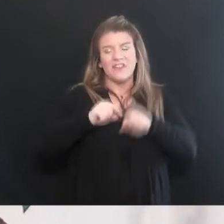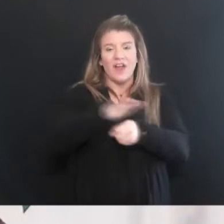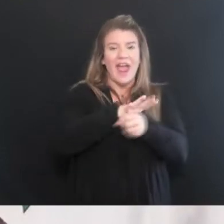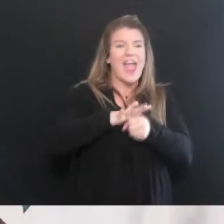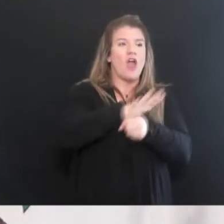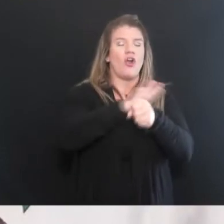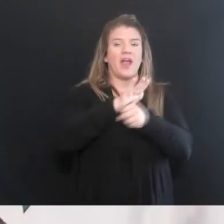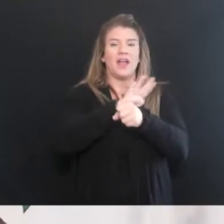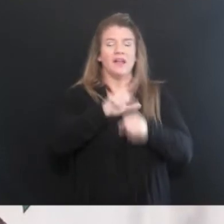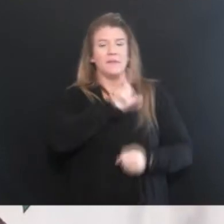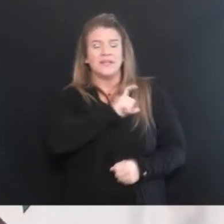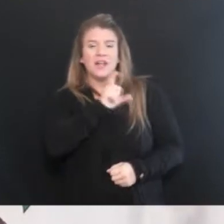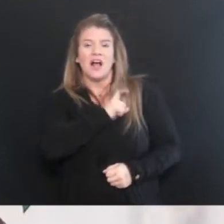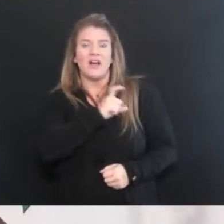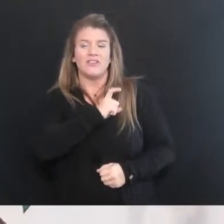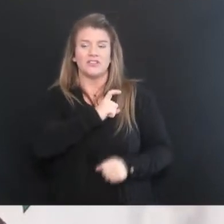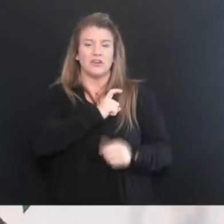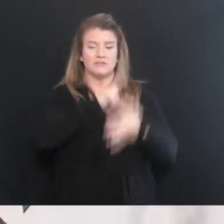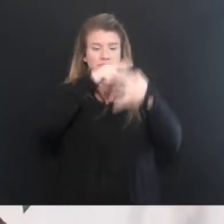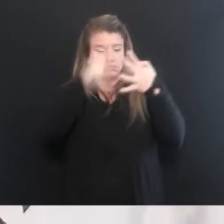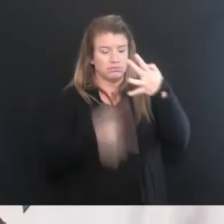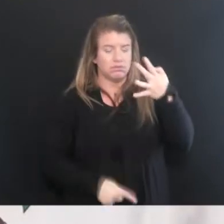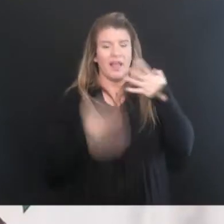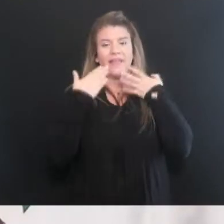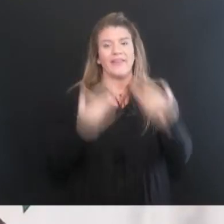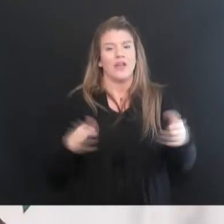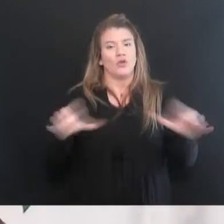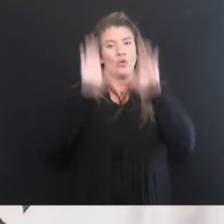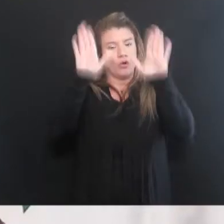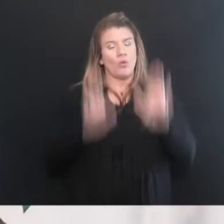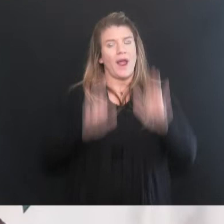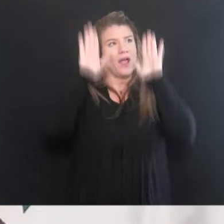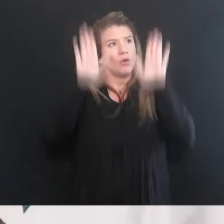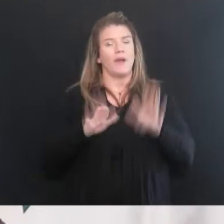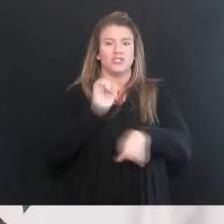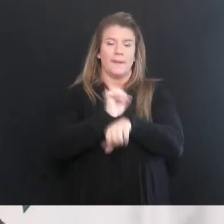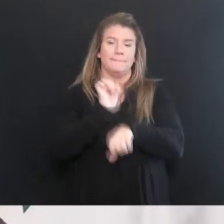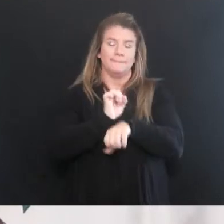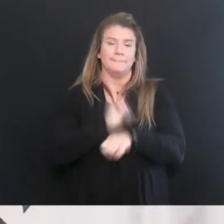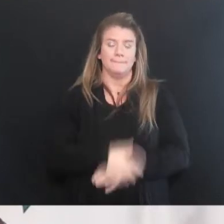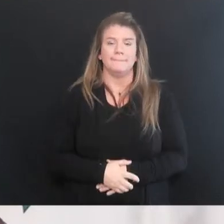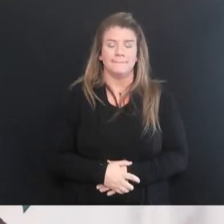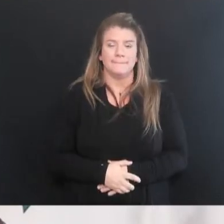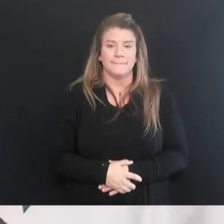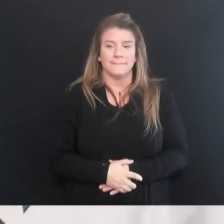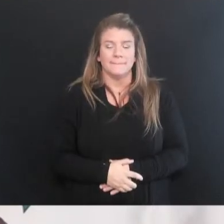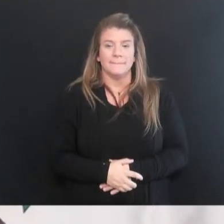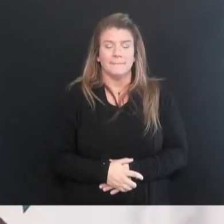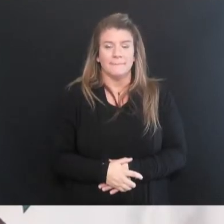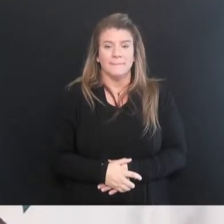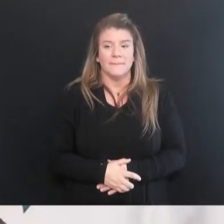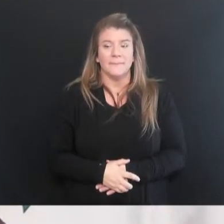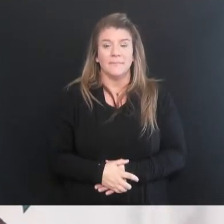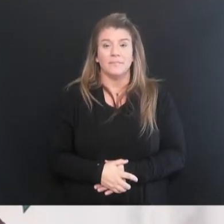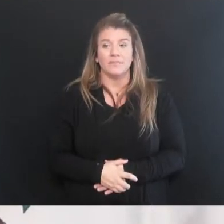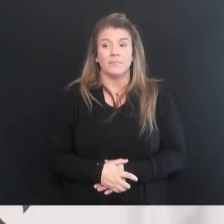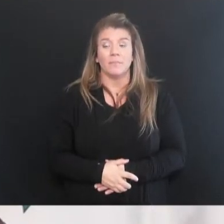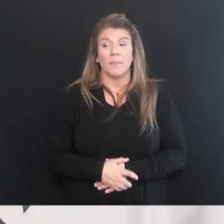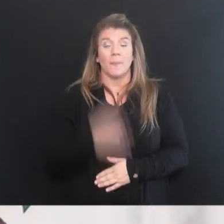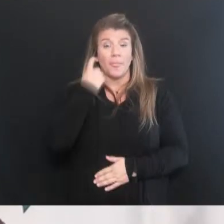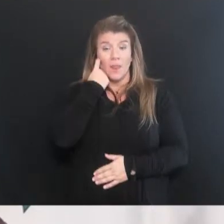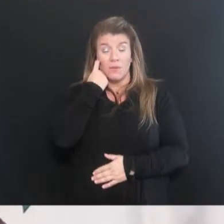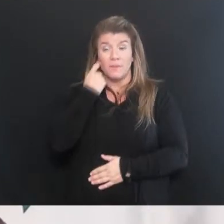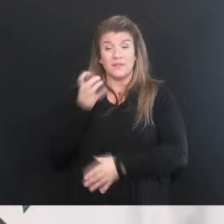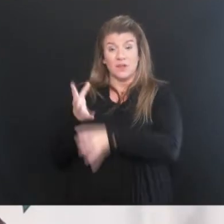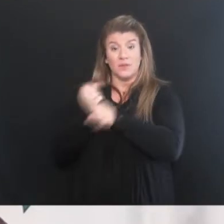law enforcement right on down, thanks. You're doing a great job. Great job. We just received from